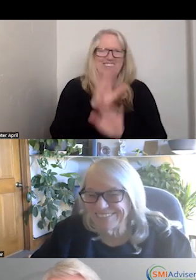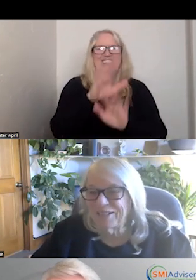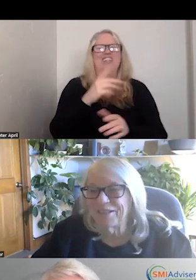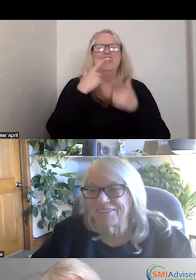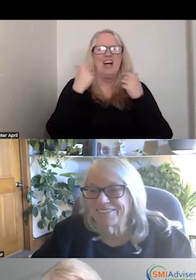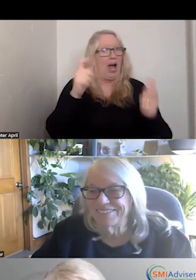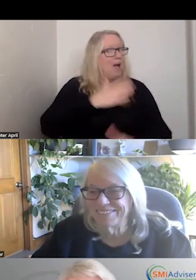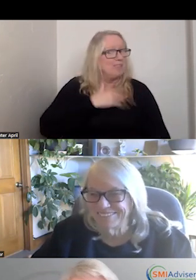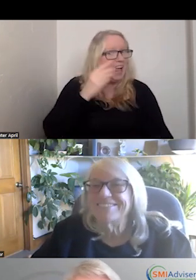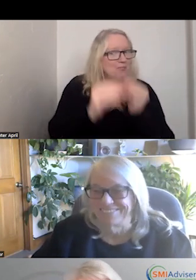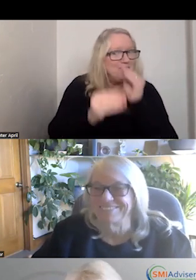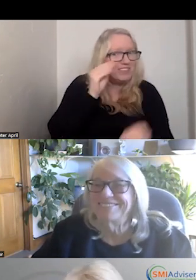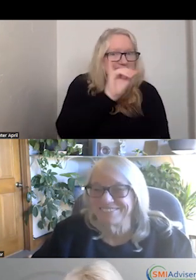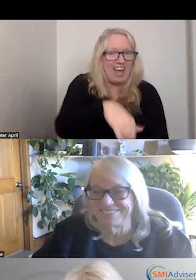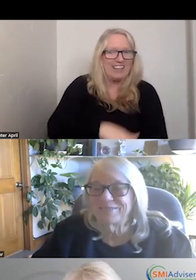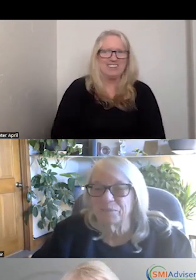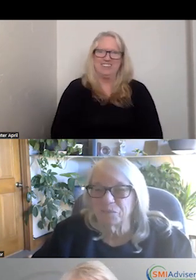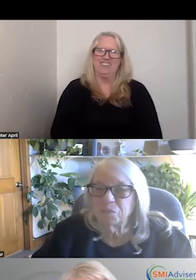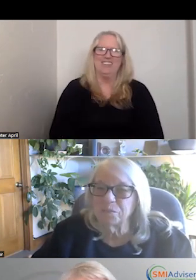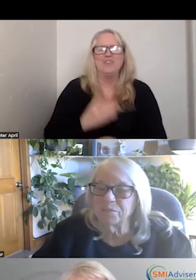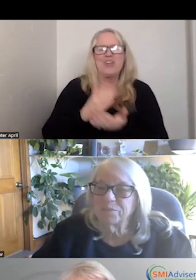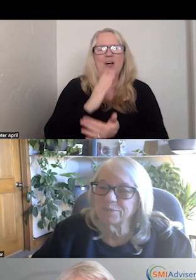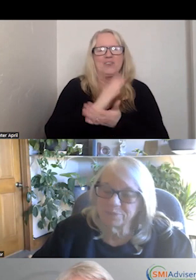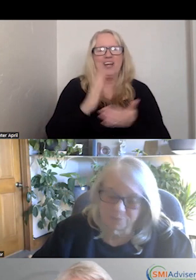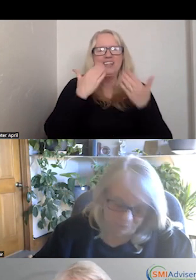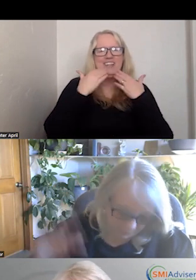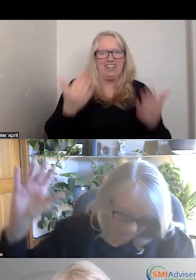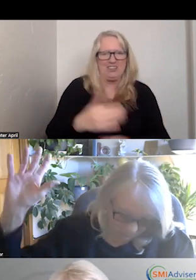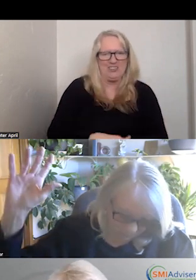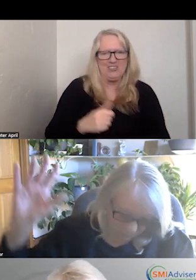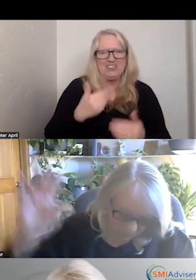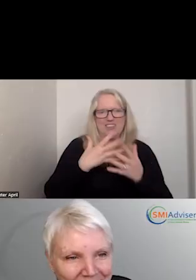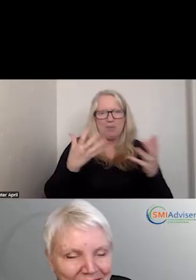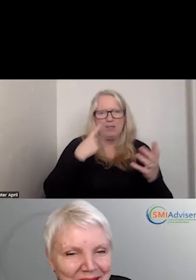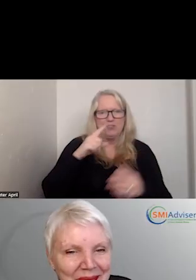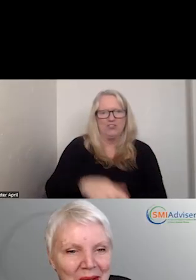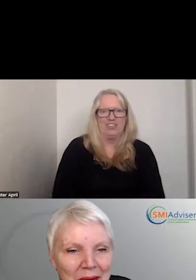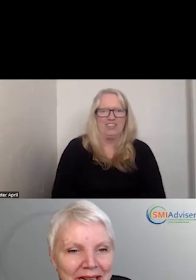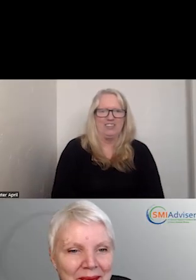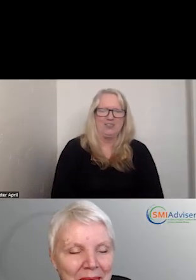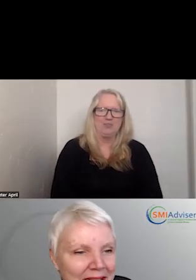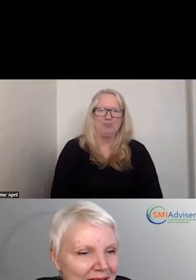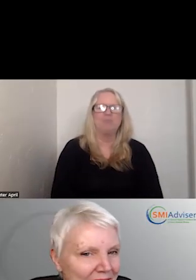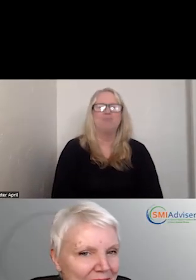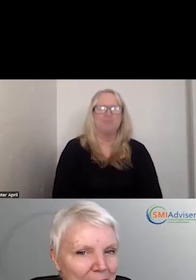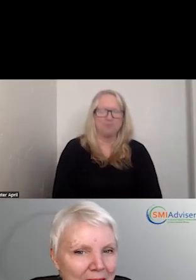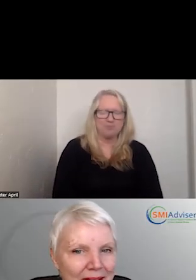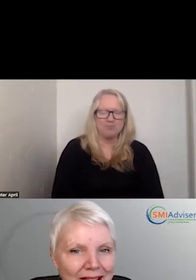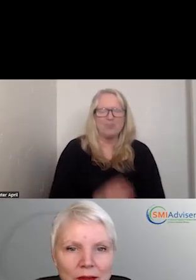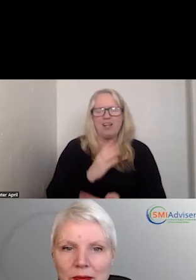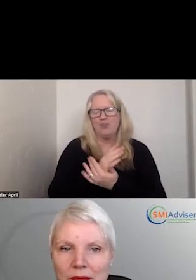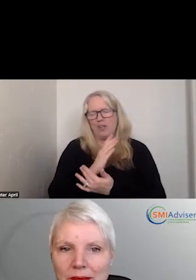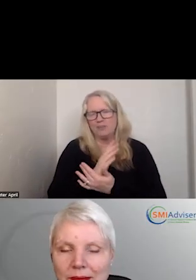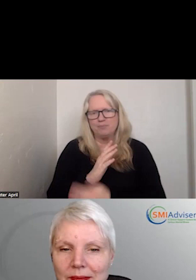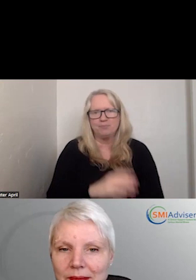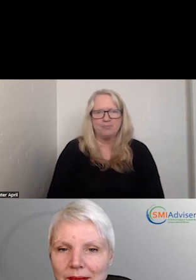Well, I'm glad we fixed that in time. All right. Thank you so much, Kathy, for joining us today. All right.